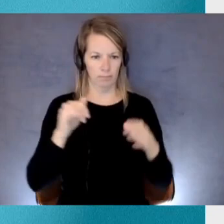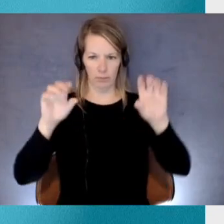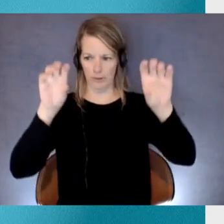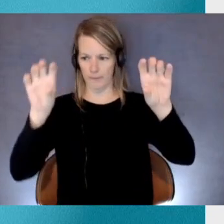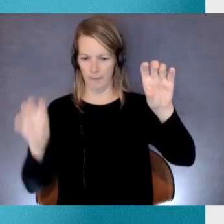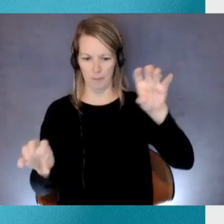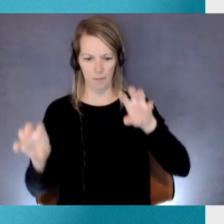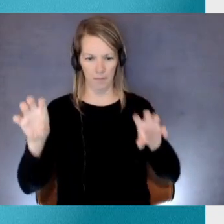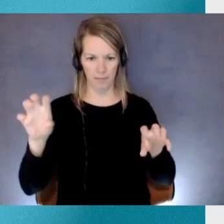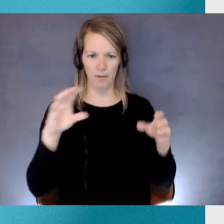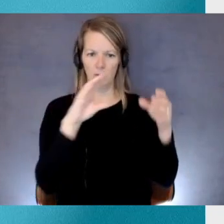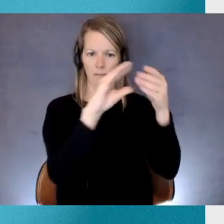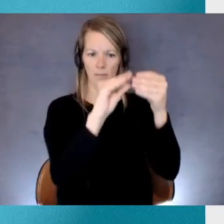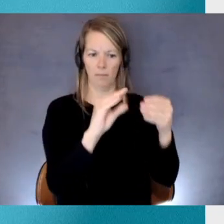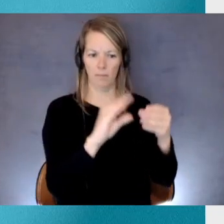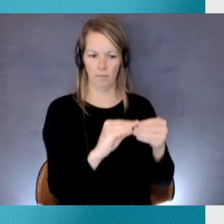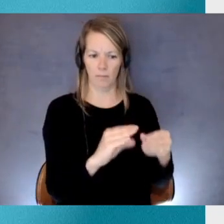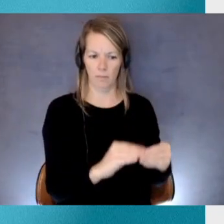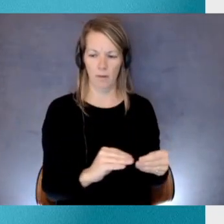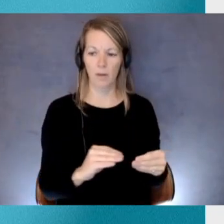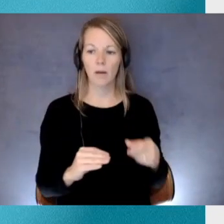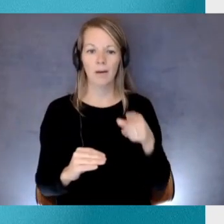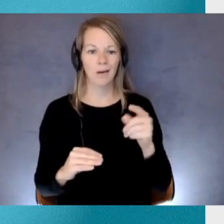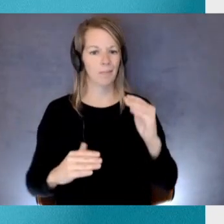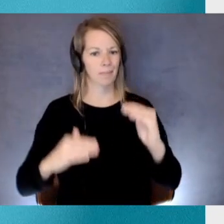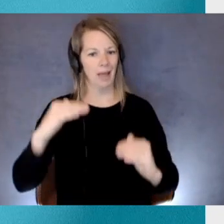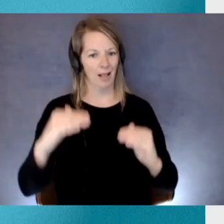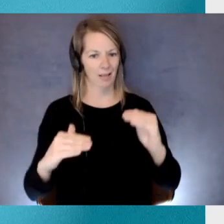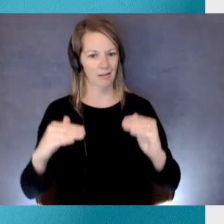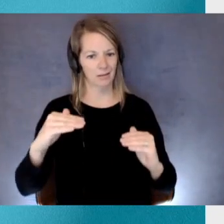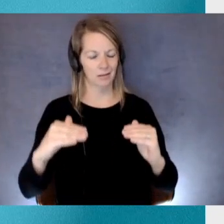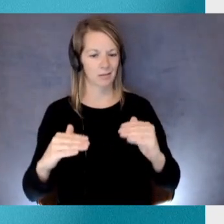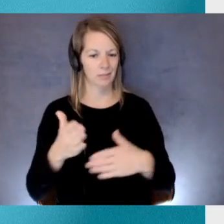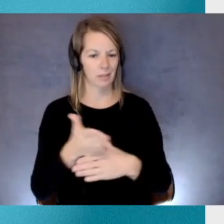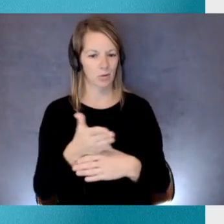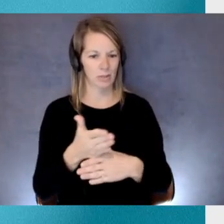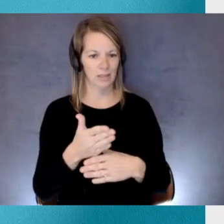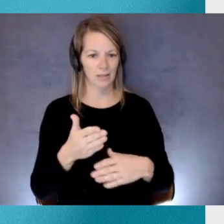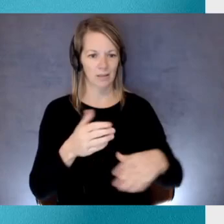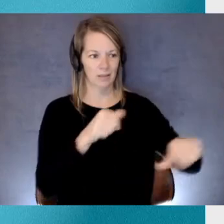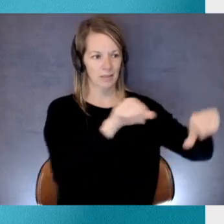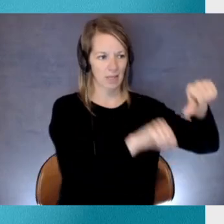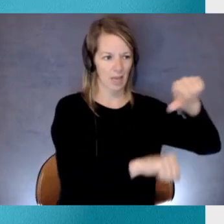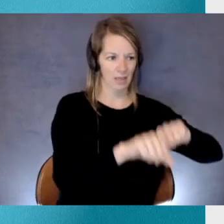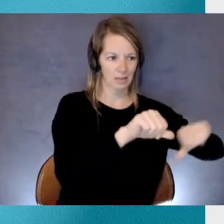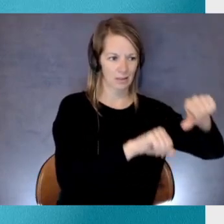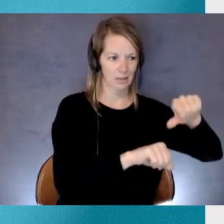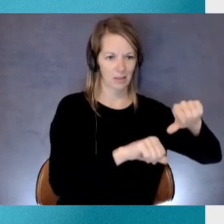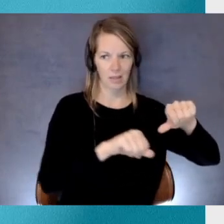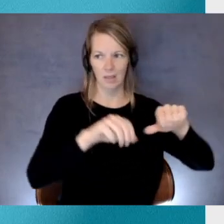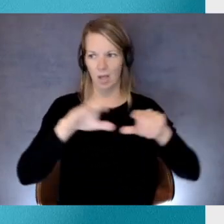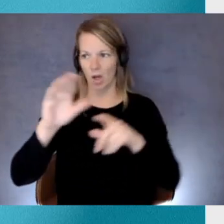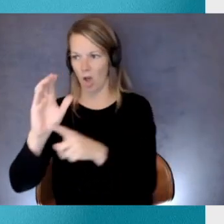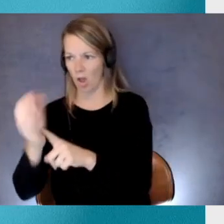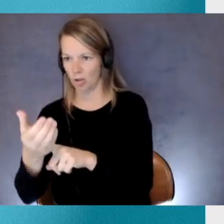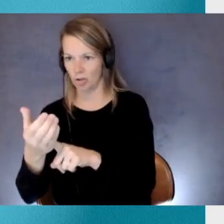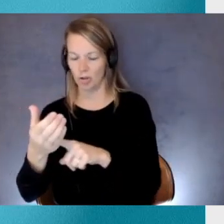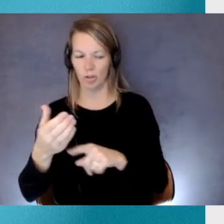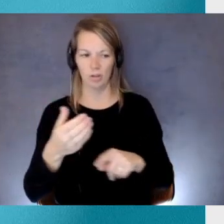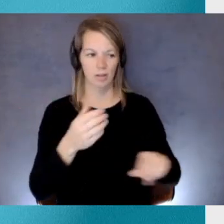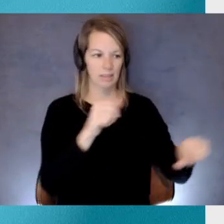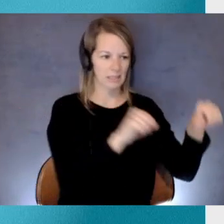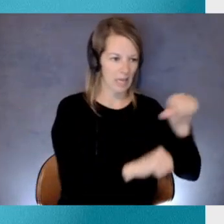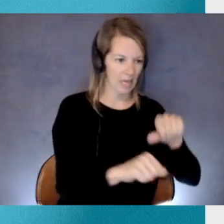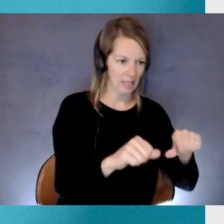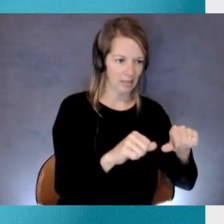he sort of realized in doing this, the balance between science and culture, science and the things that are